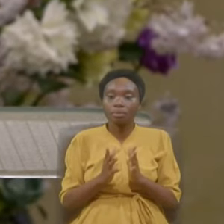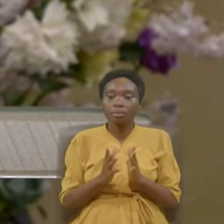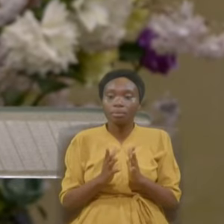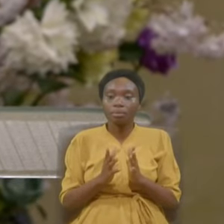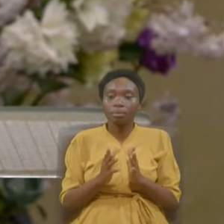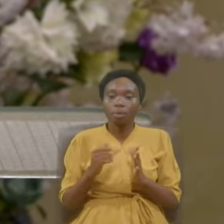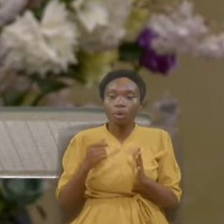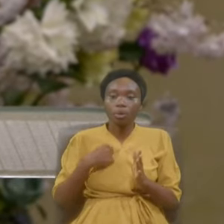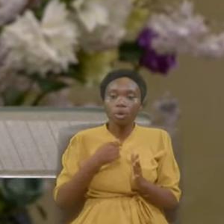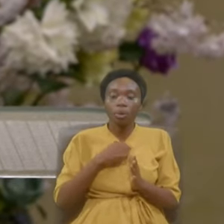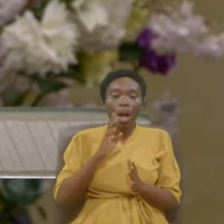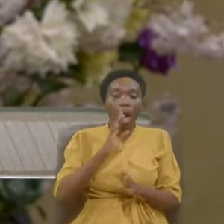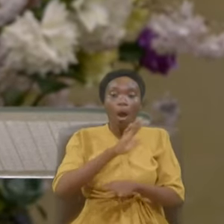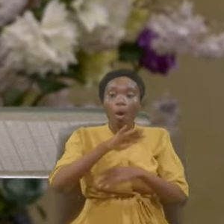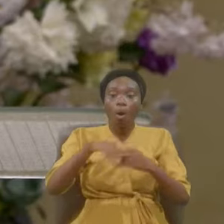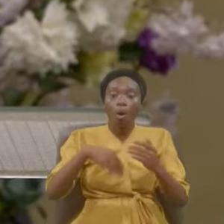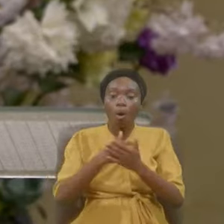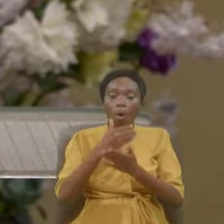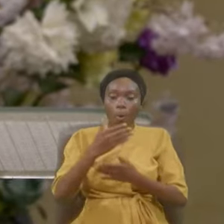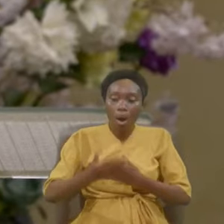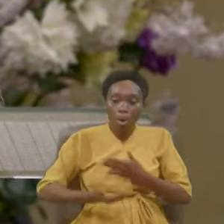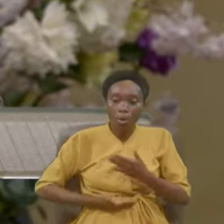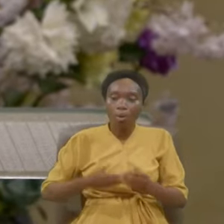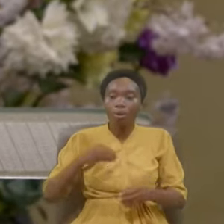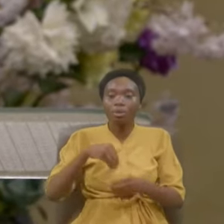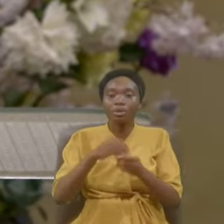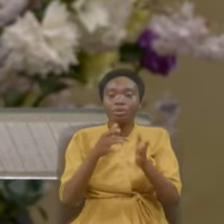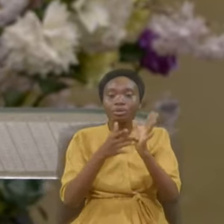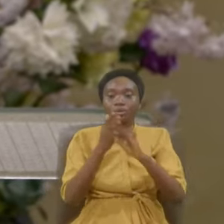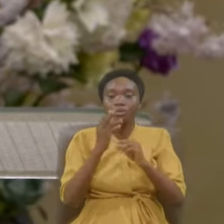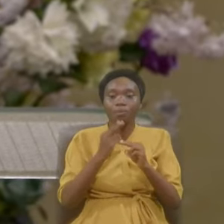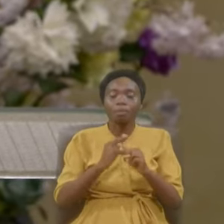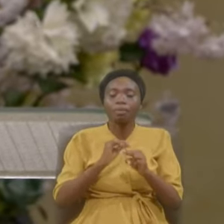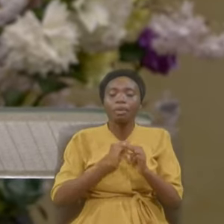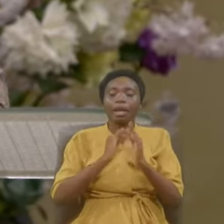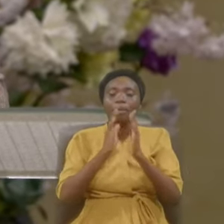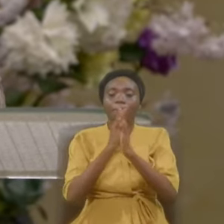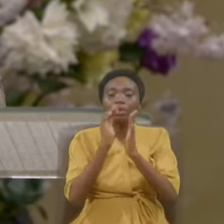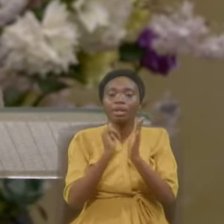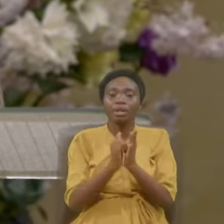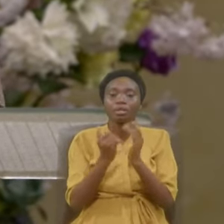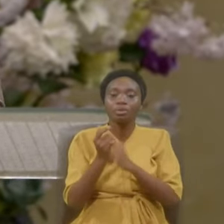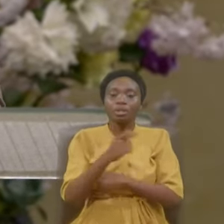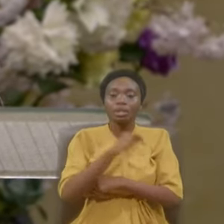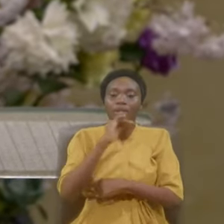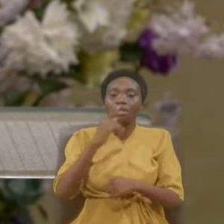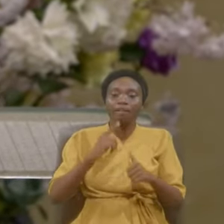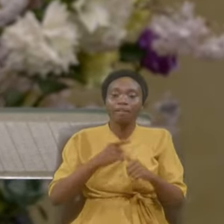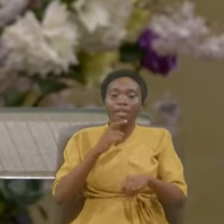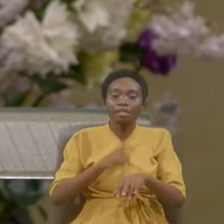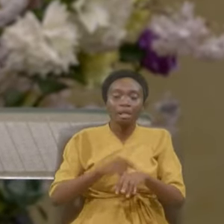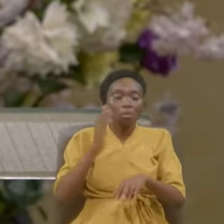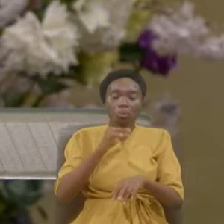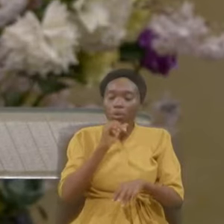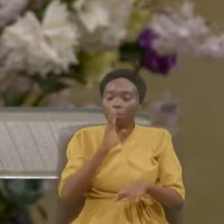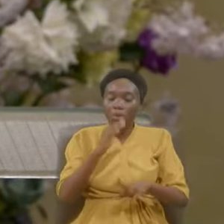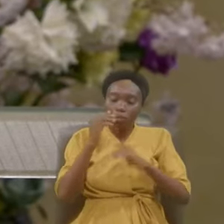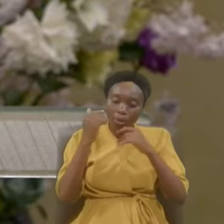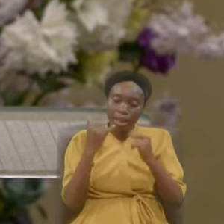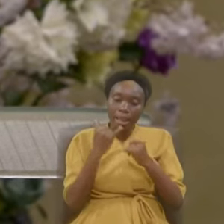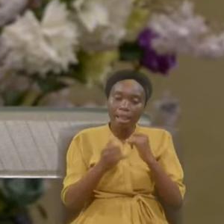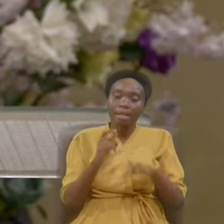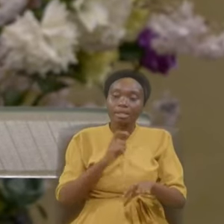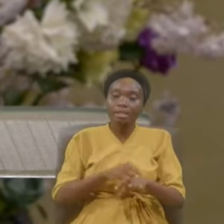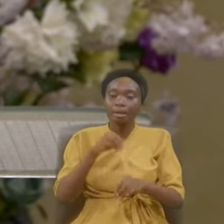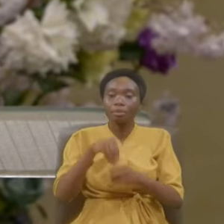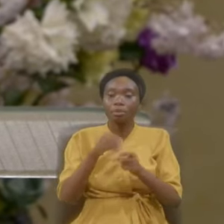we are all welcome in Jesus' name. I pray that today is your first time, it will not be your last time in Jesus'